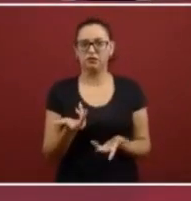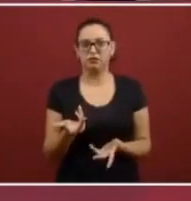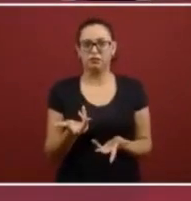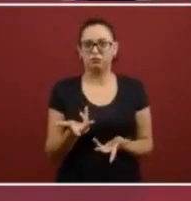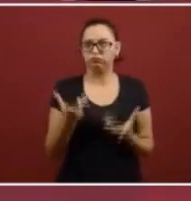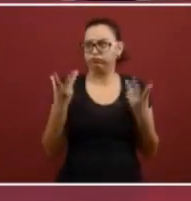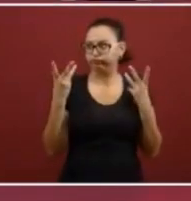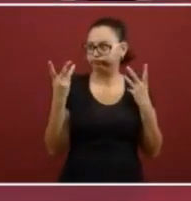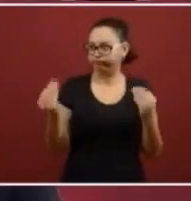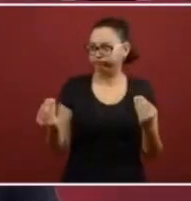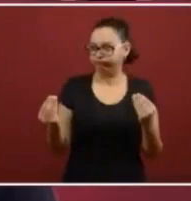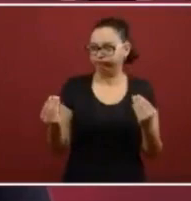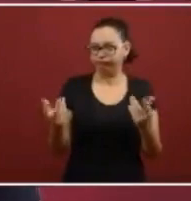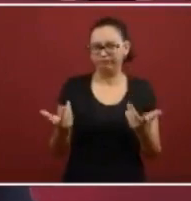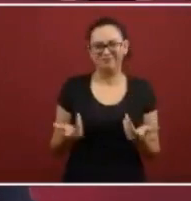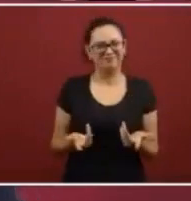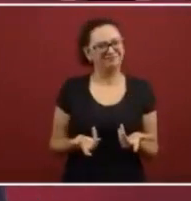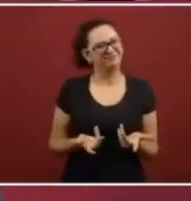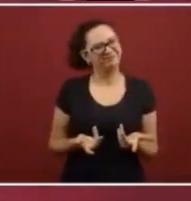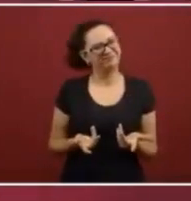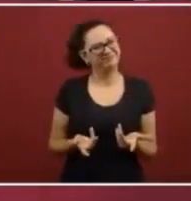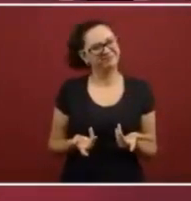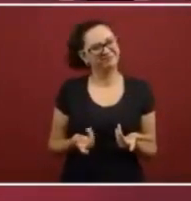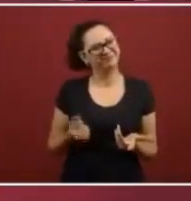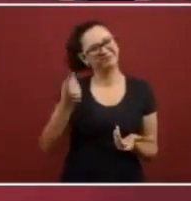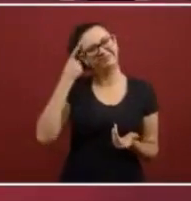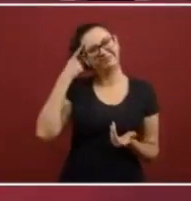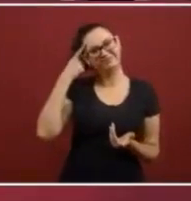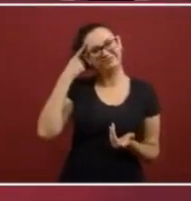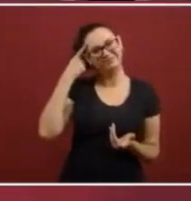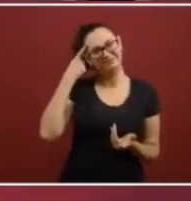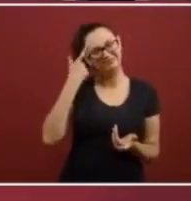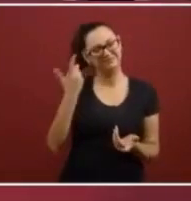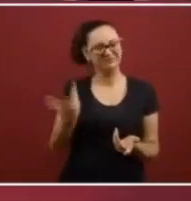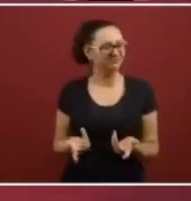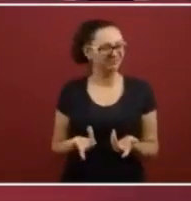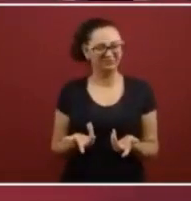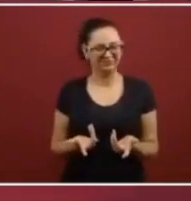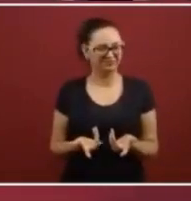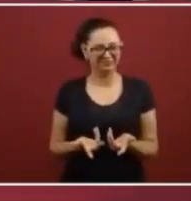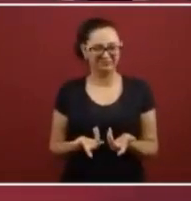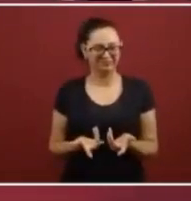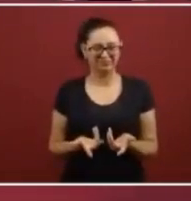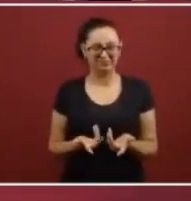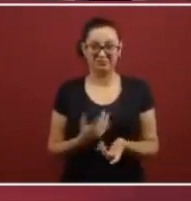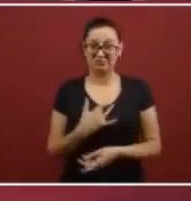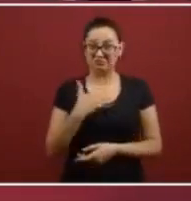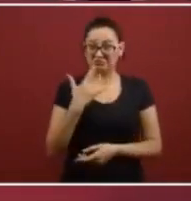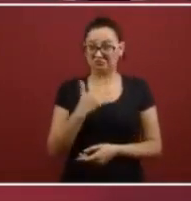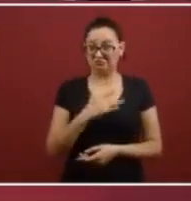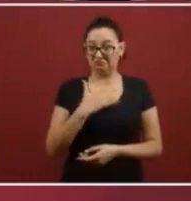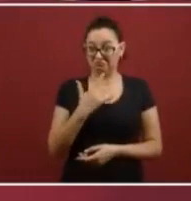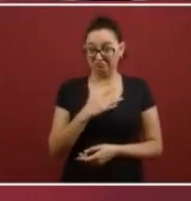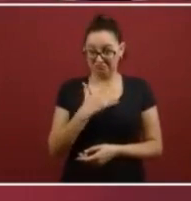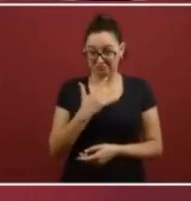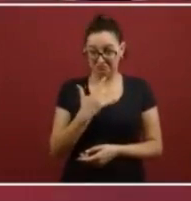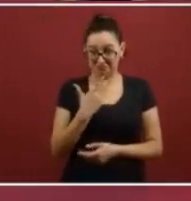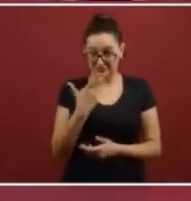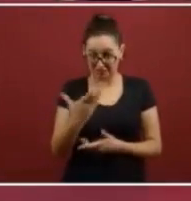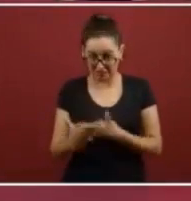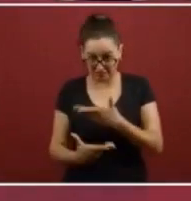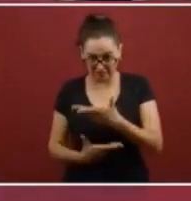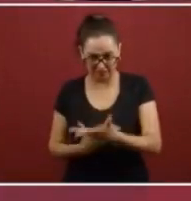Entonces, ese era And that was the sentido way they de la felt administración